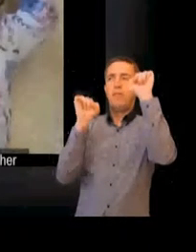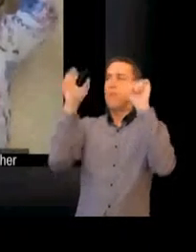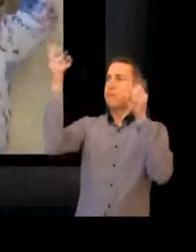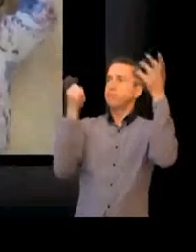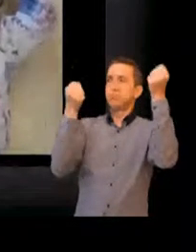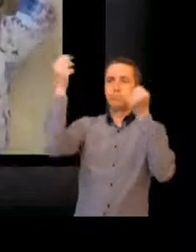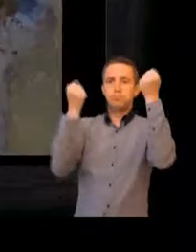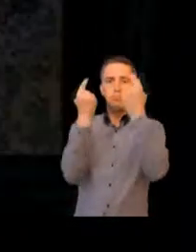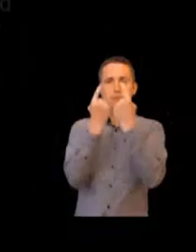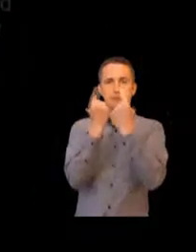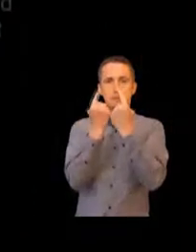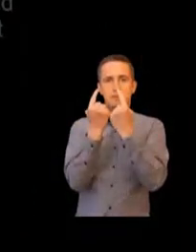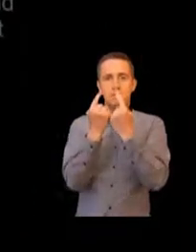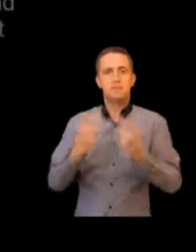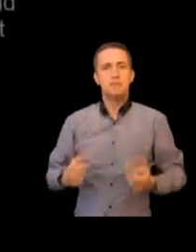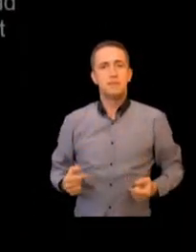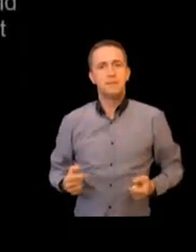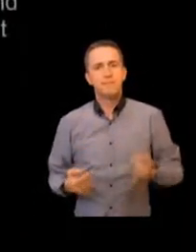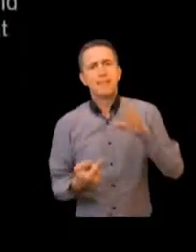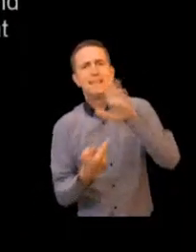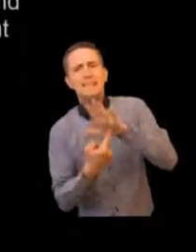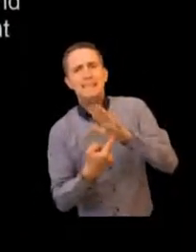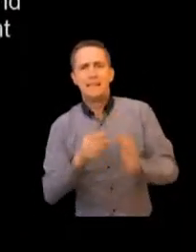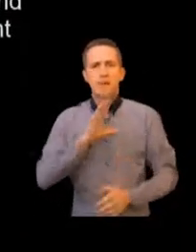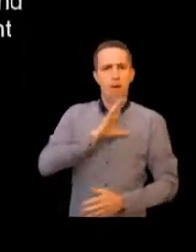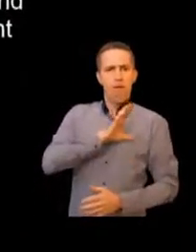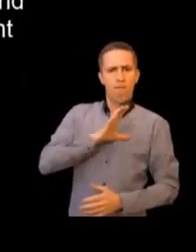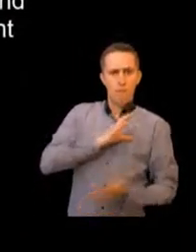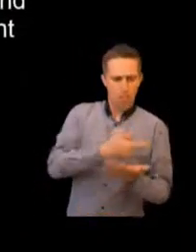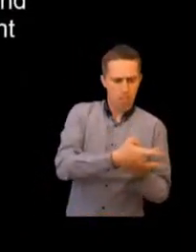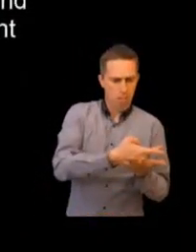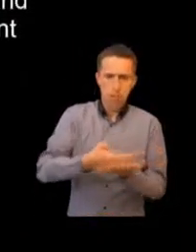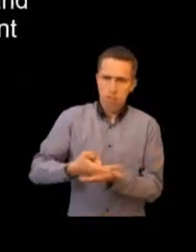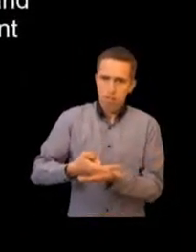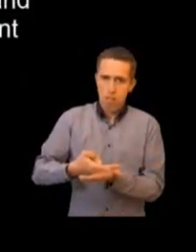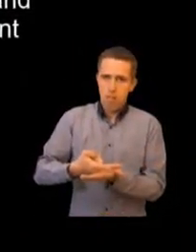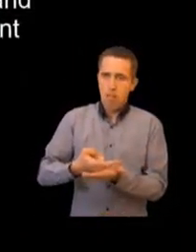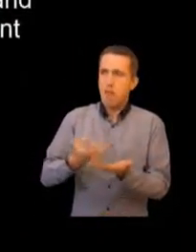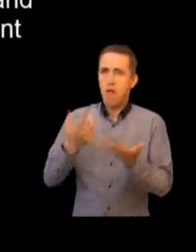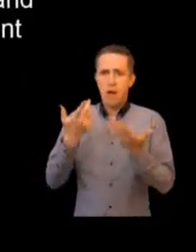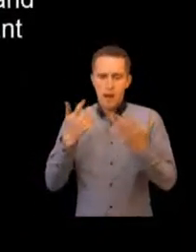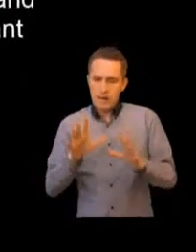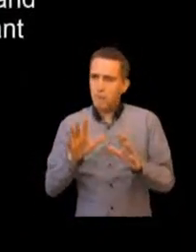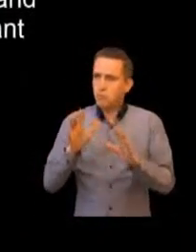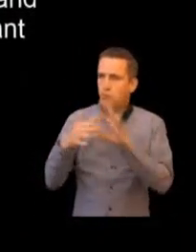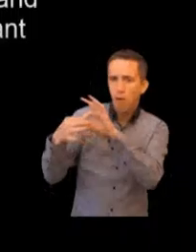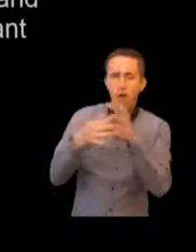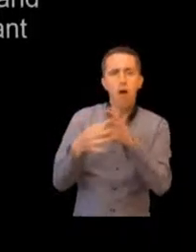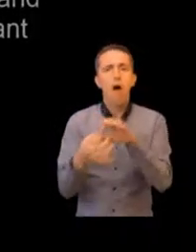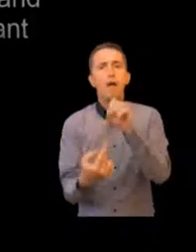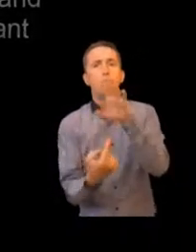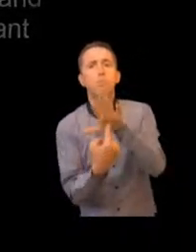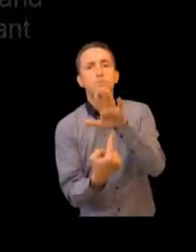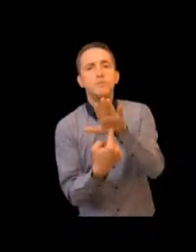Bye-bye, Ellen. It's time to say bye-bye. The Royal Blind School Playgroup.